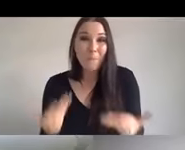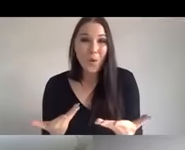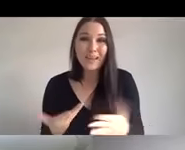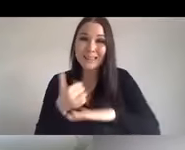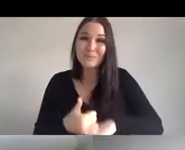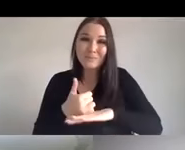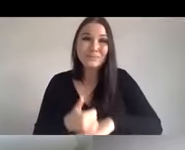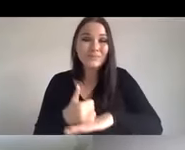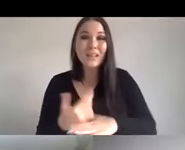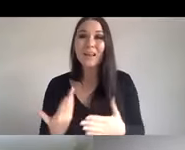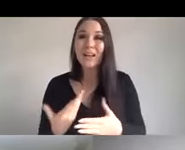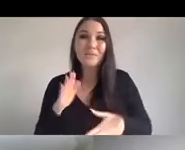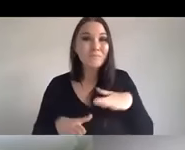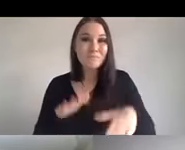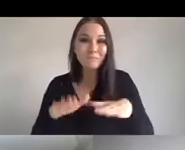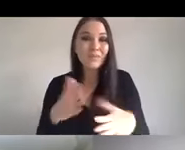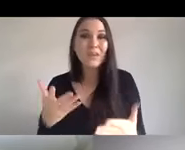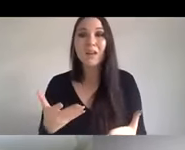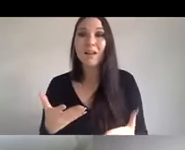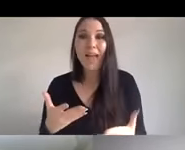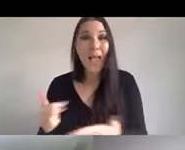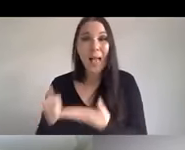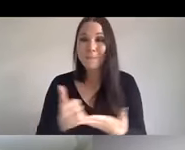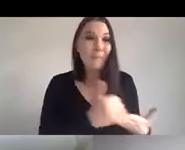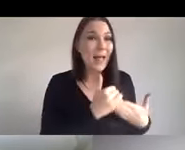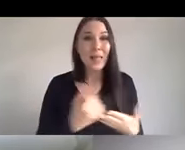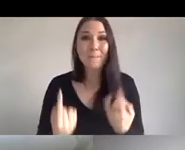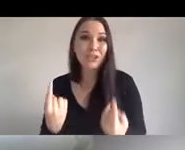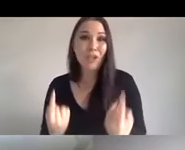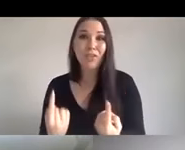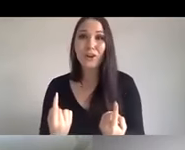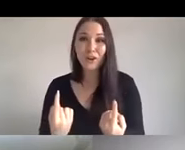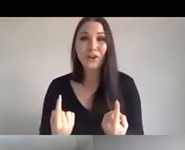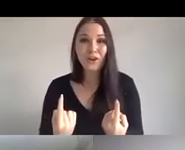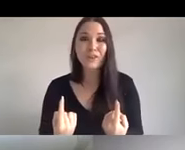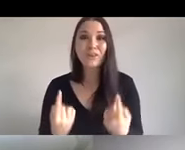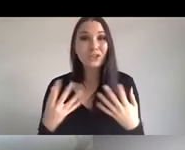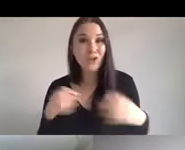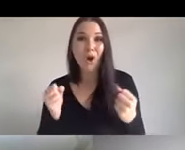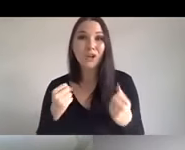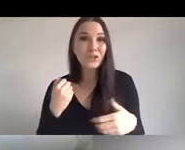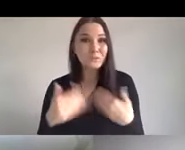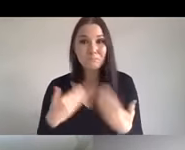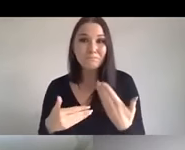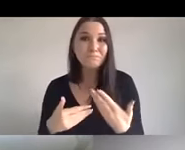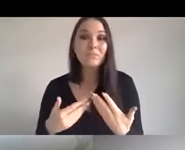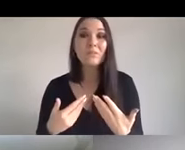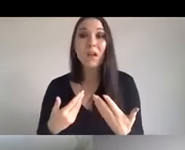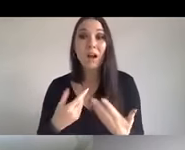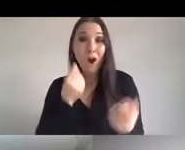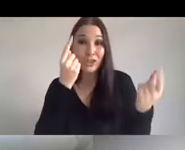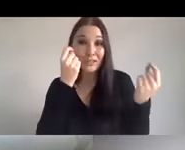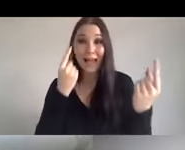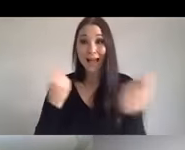So we still have to help each other out and understand the fields of other